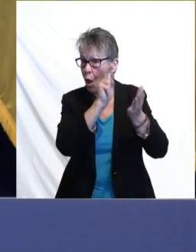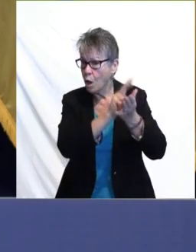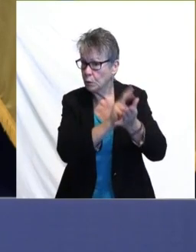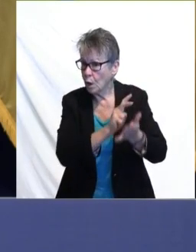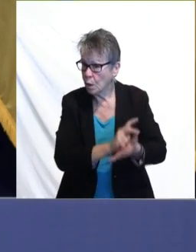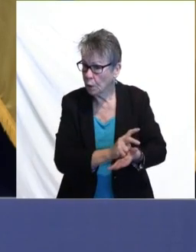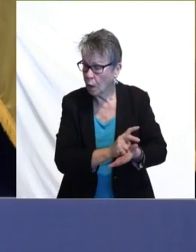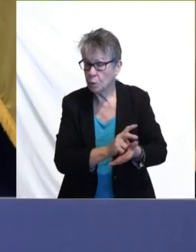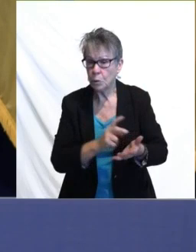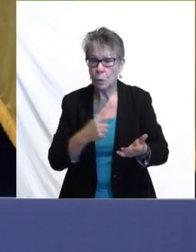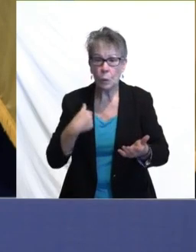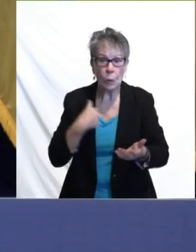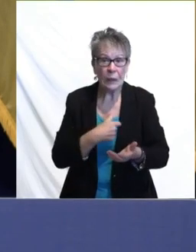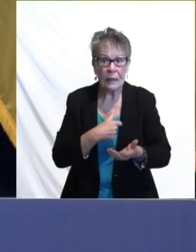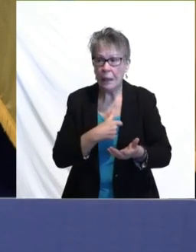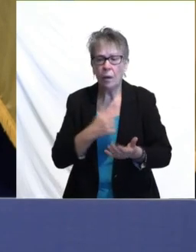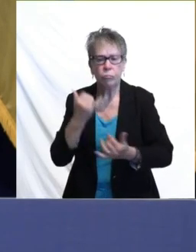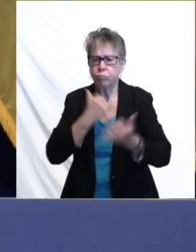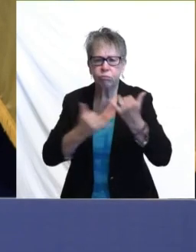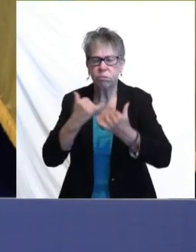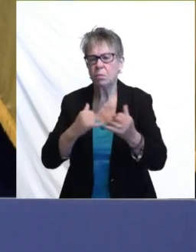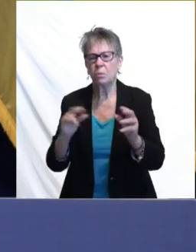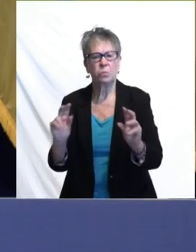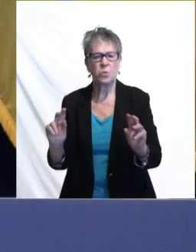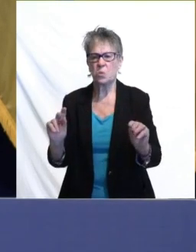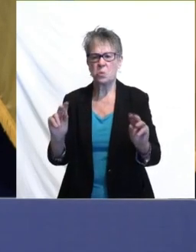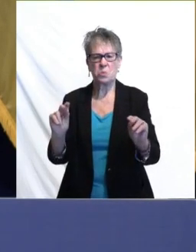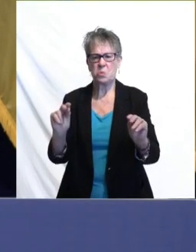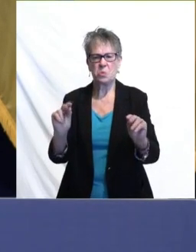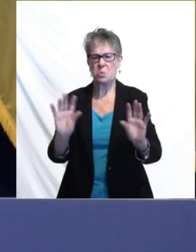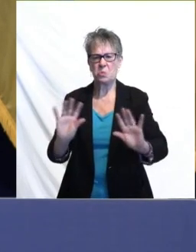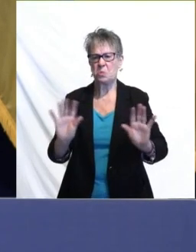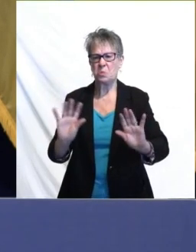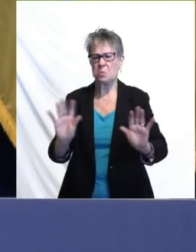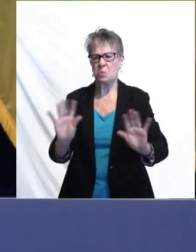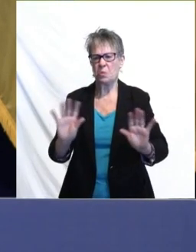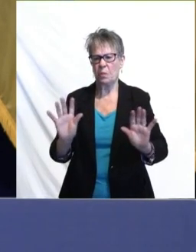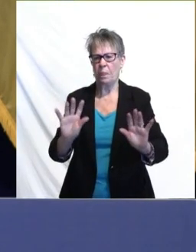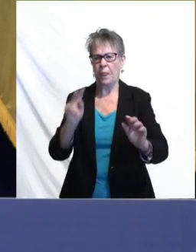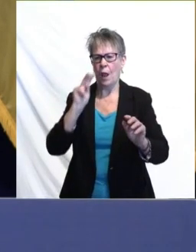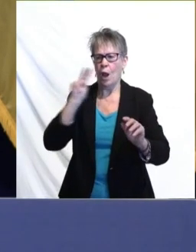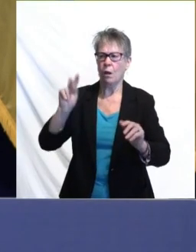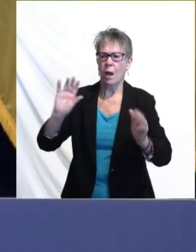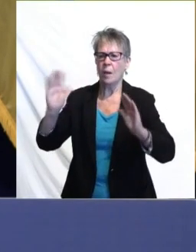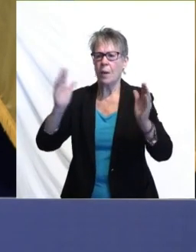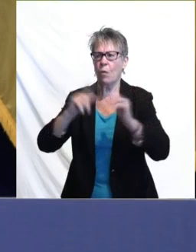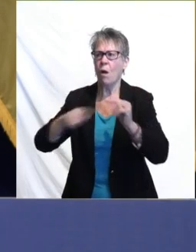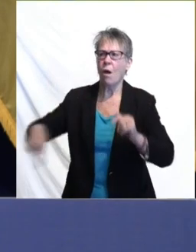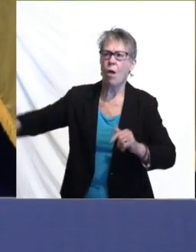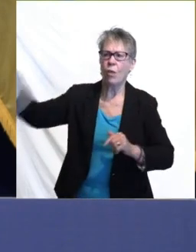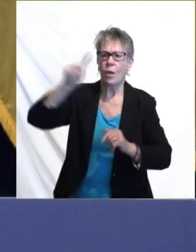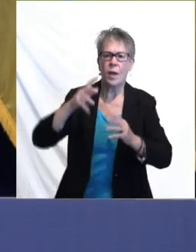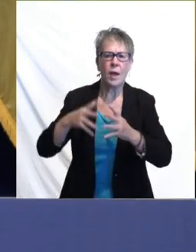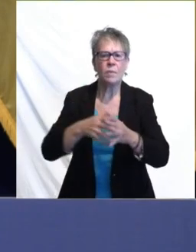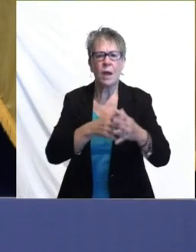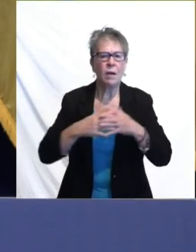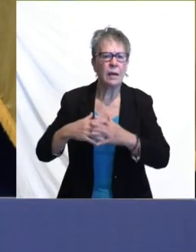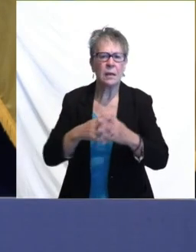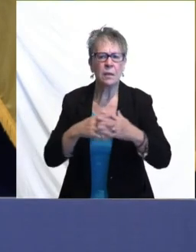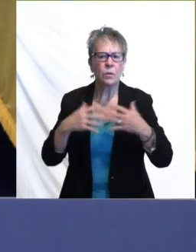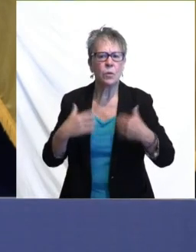and fairer, were able to withstand what was, if you look nationally, a pretty overwhelming red